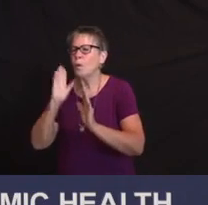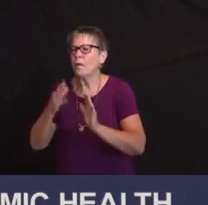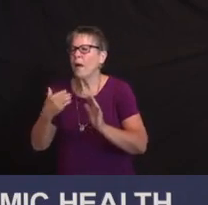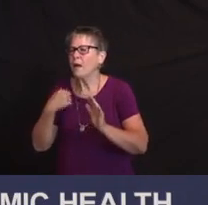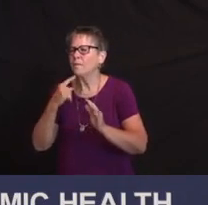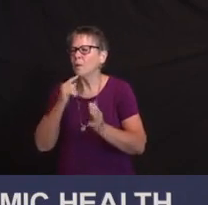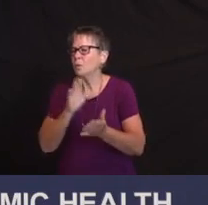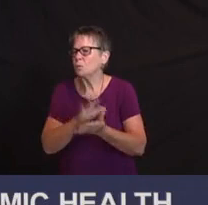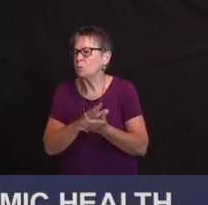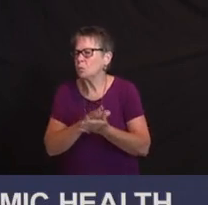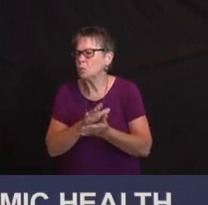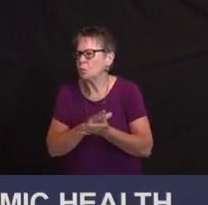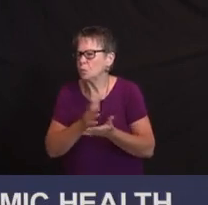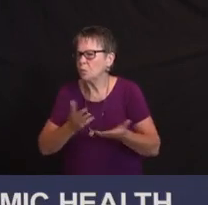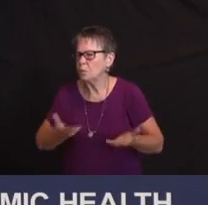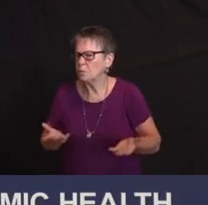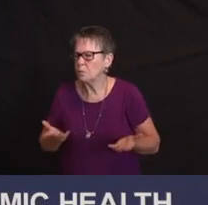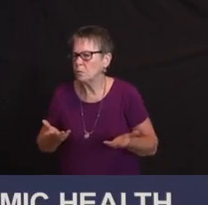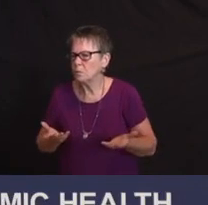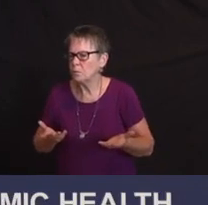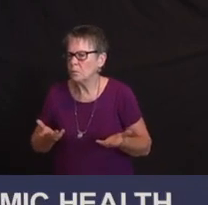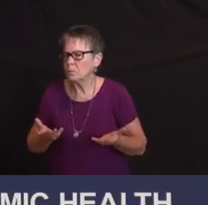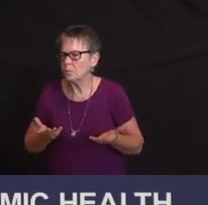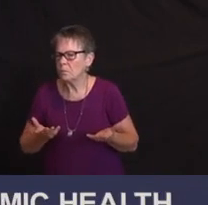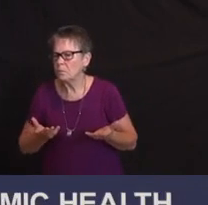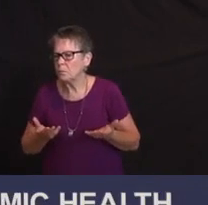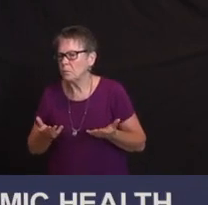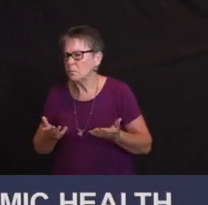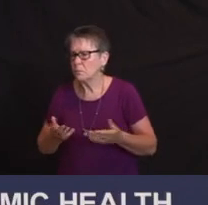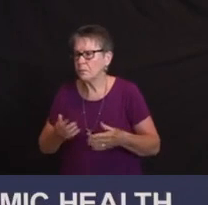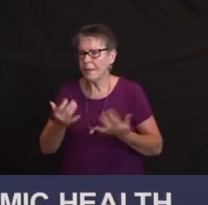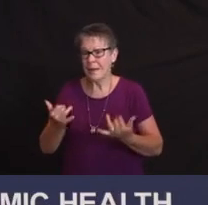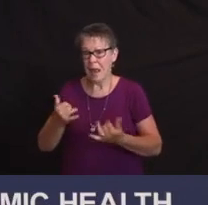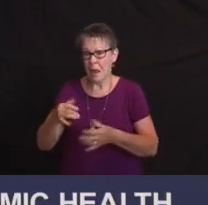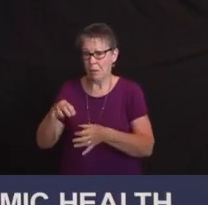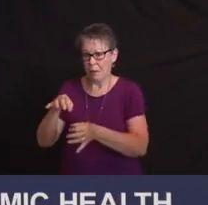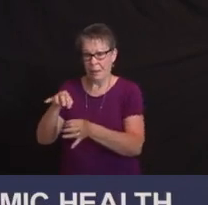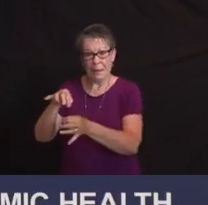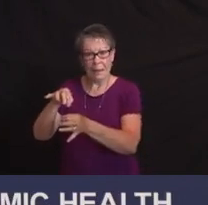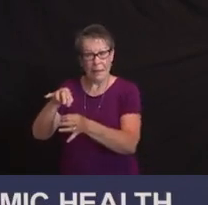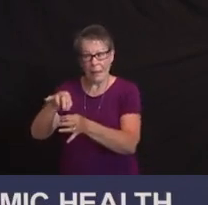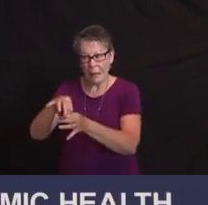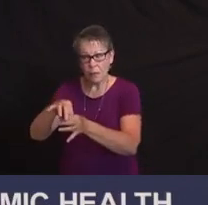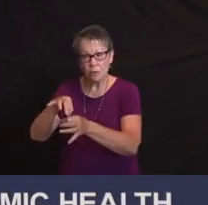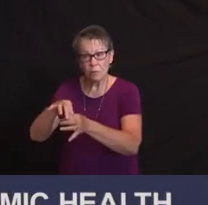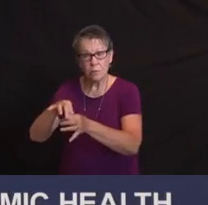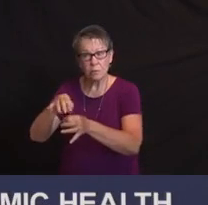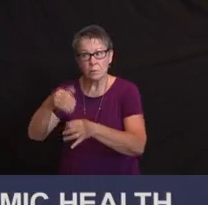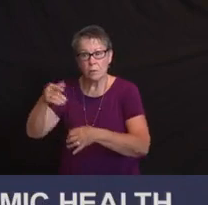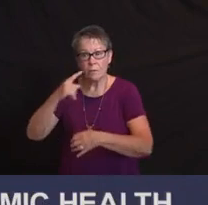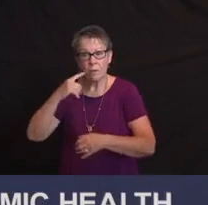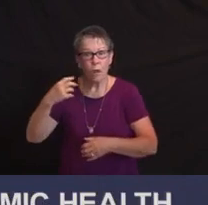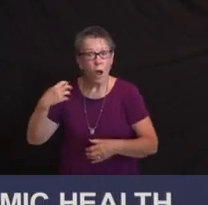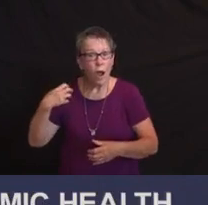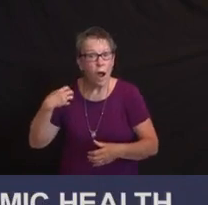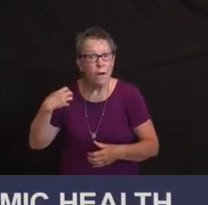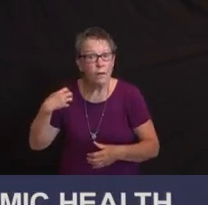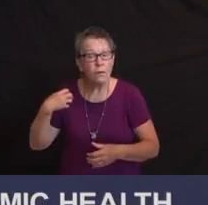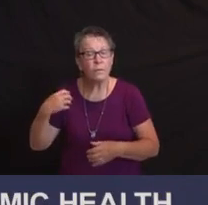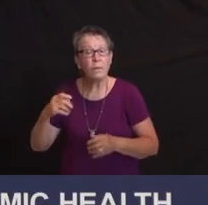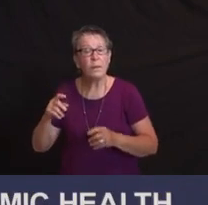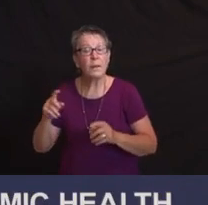figures, be it elected officials or members of, say, public personalities on social media that you think are